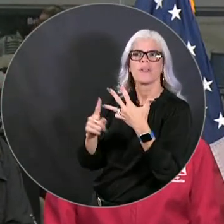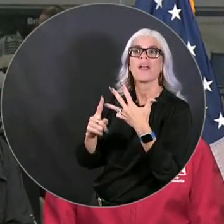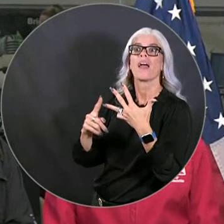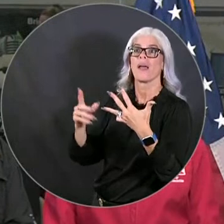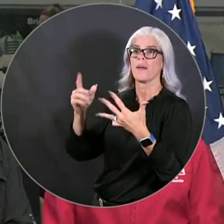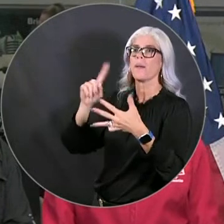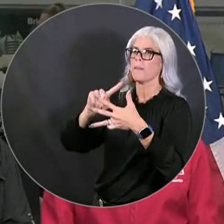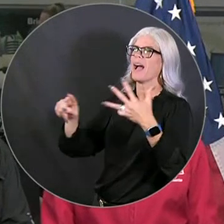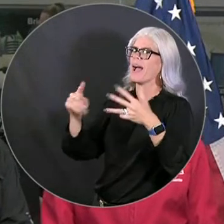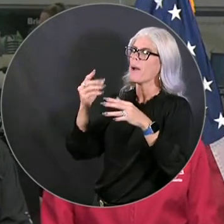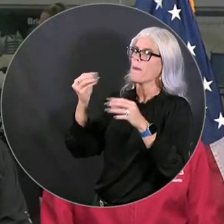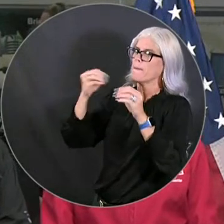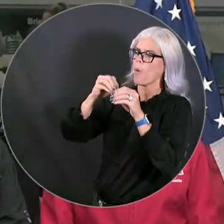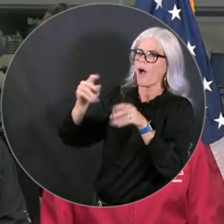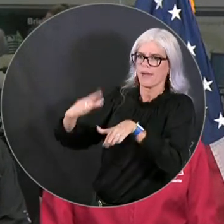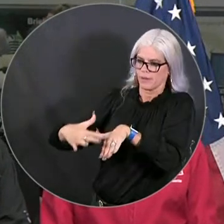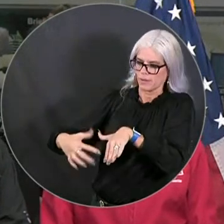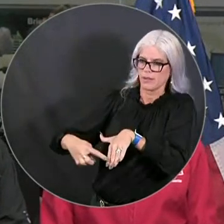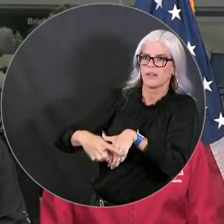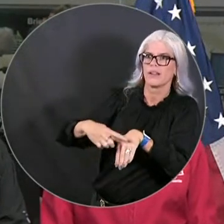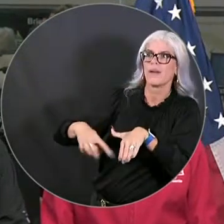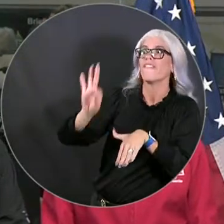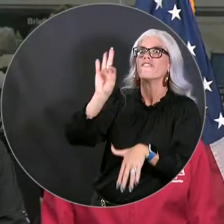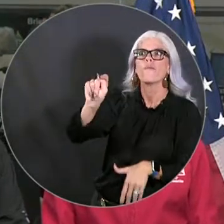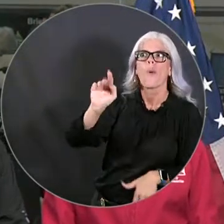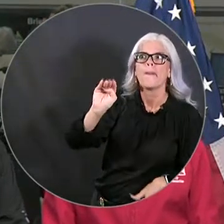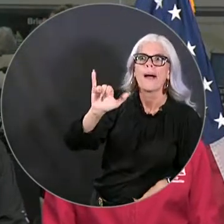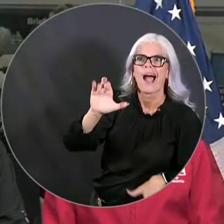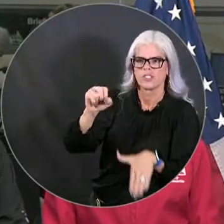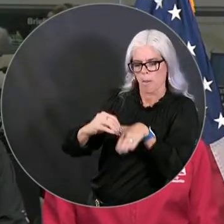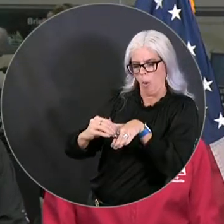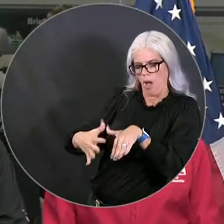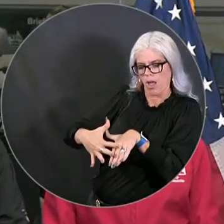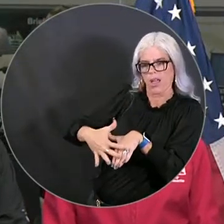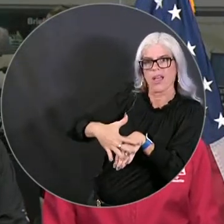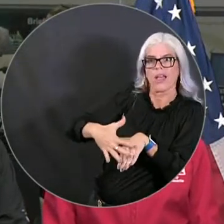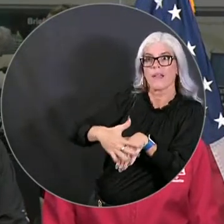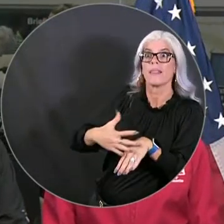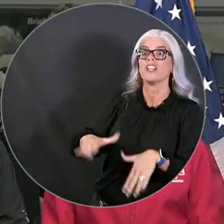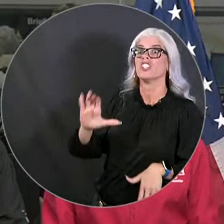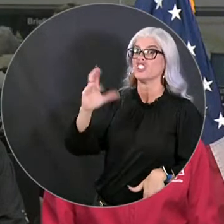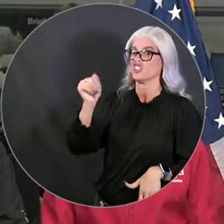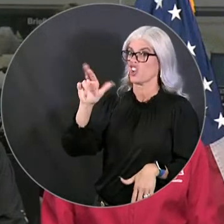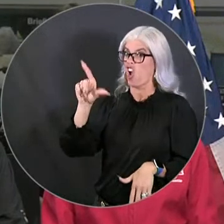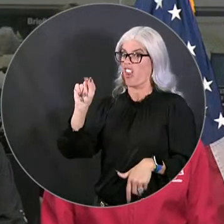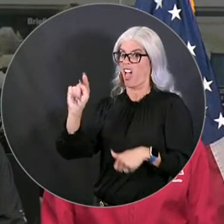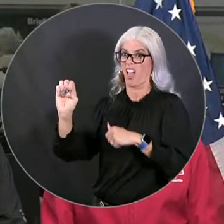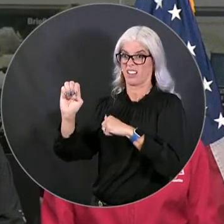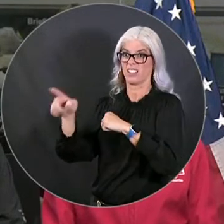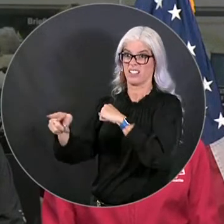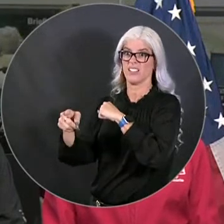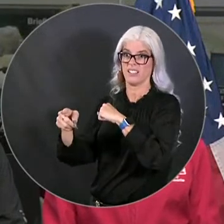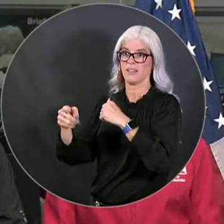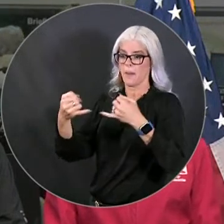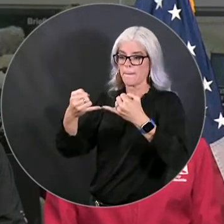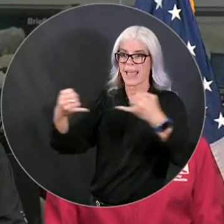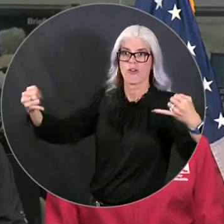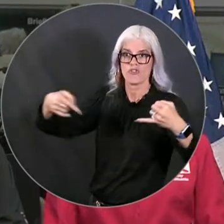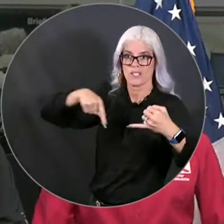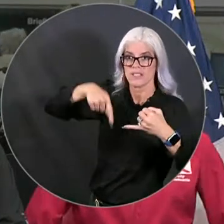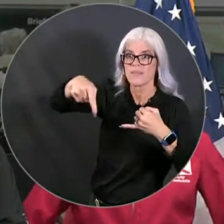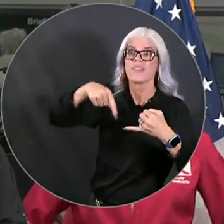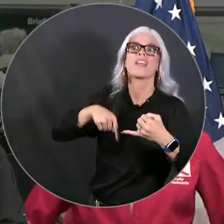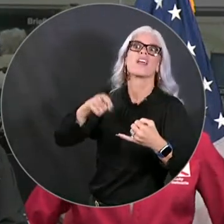kind of that Fort Myers, Charlotte County juncture, where you've got the Caloosahatchee, you've got these inlets, you've got